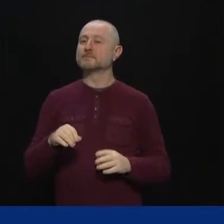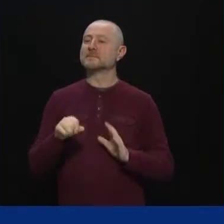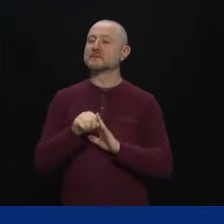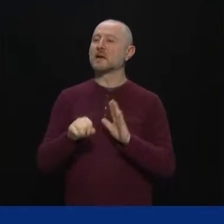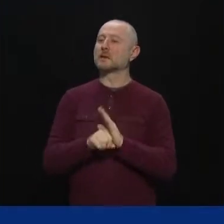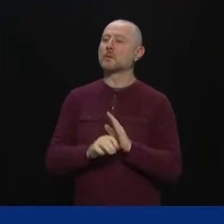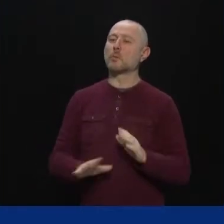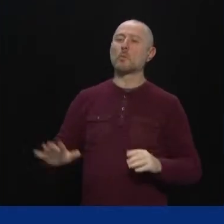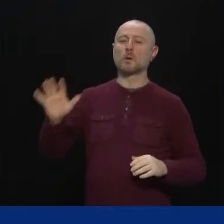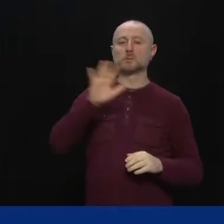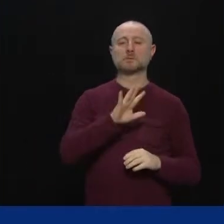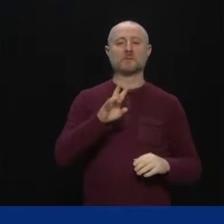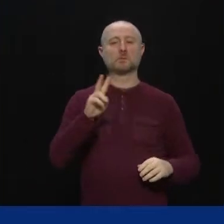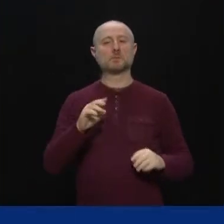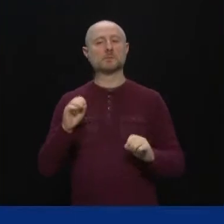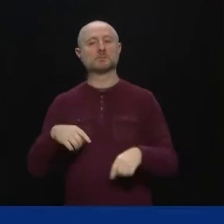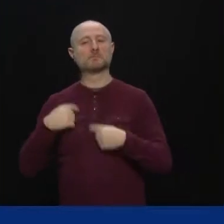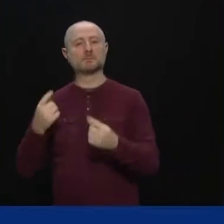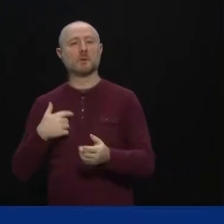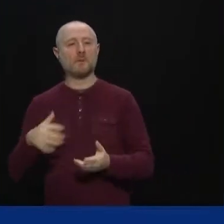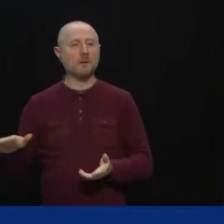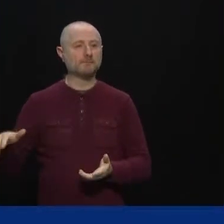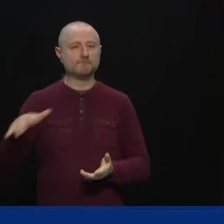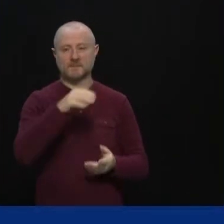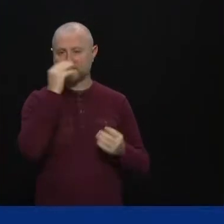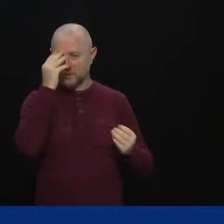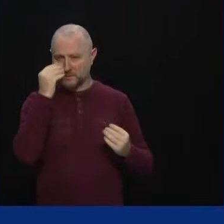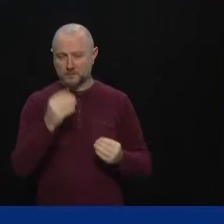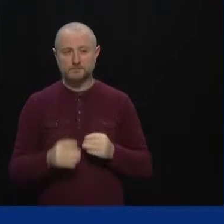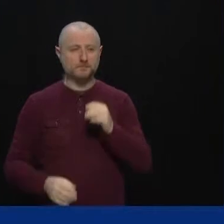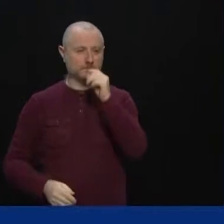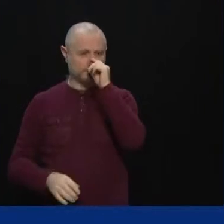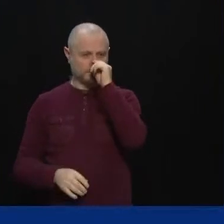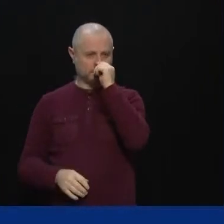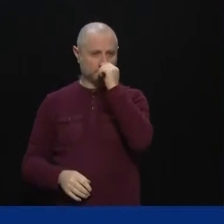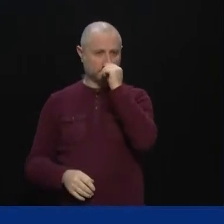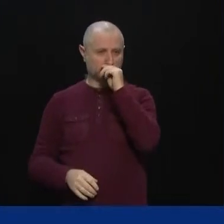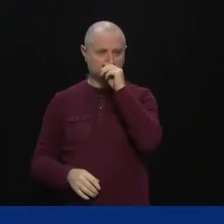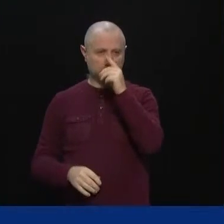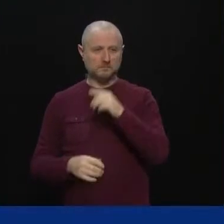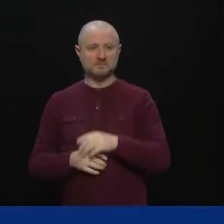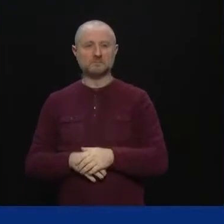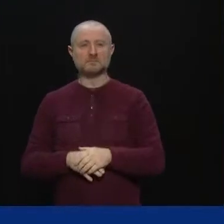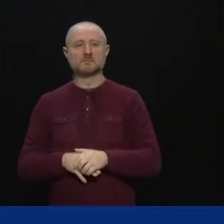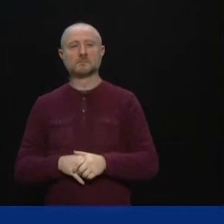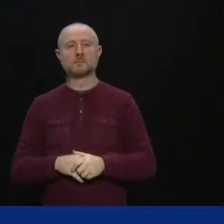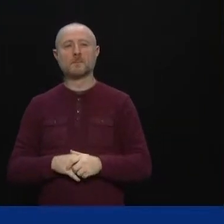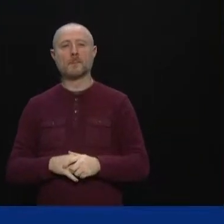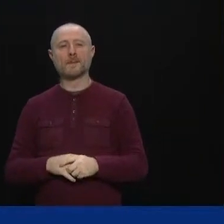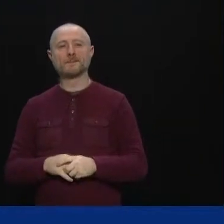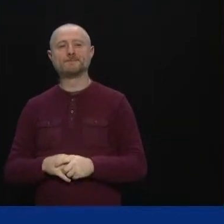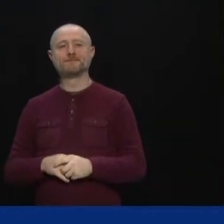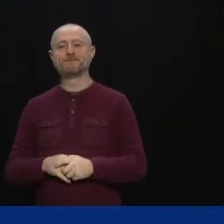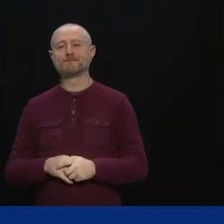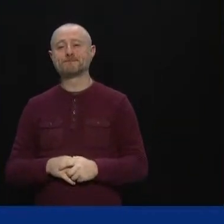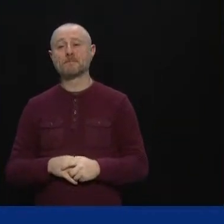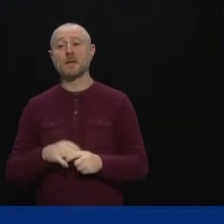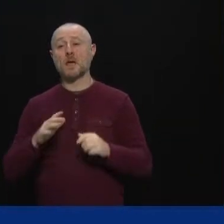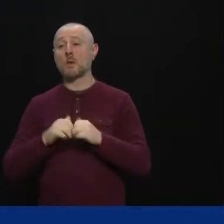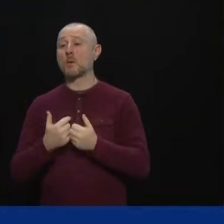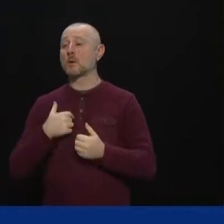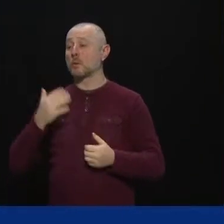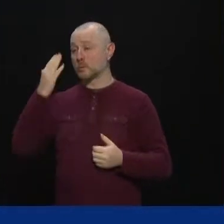we started collecting the data. So we're going to start getting more information on that as well. So we'll see that. And how we know all this? Because